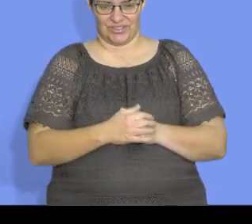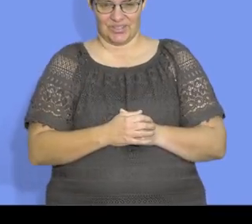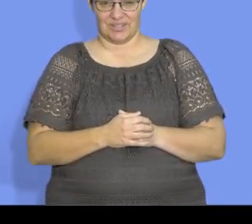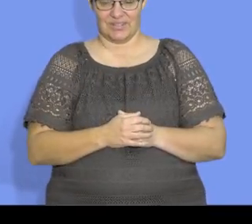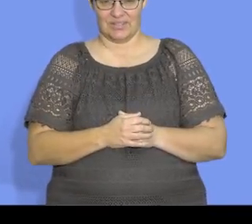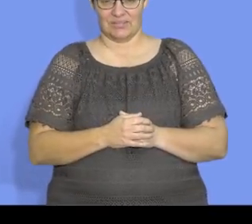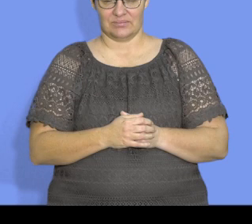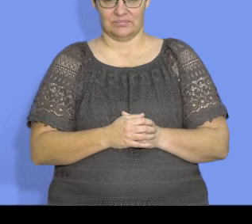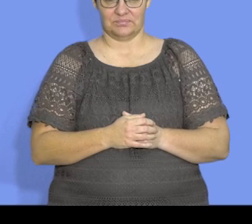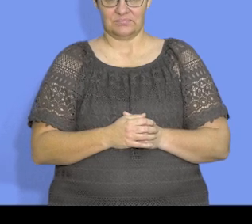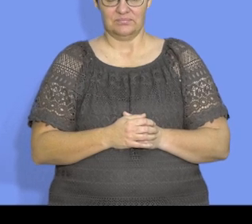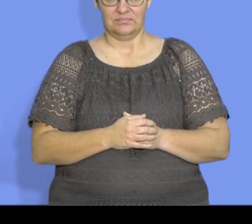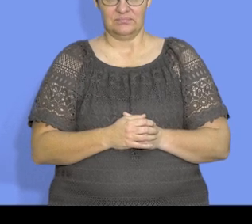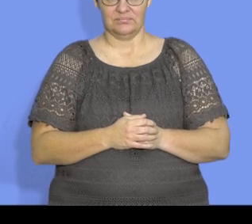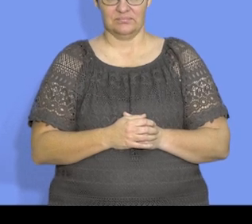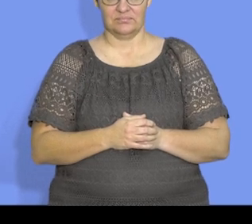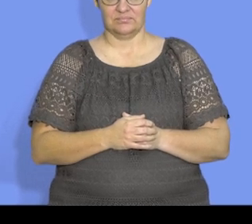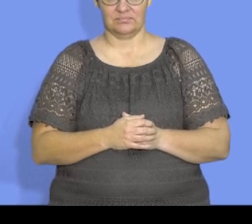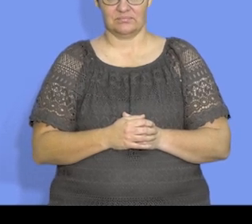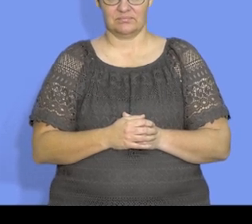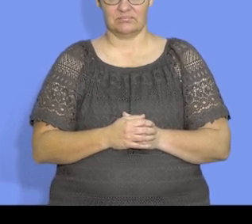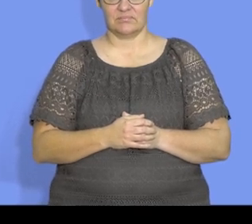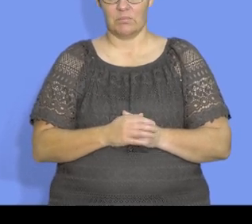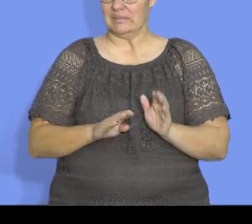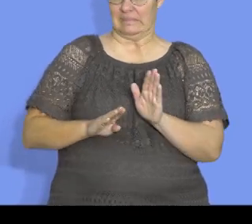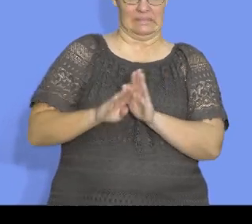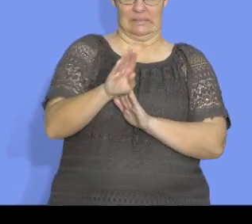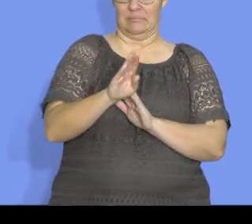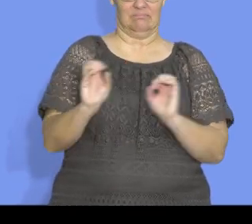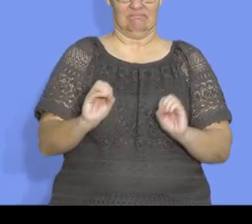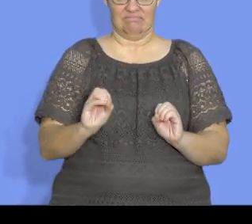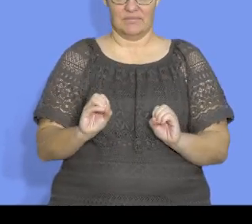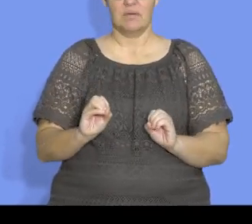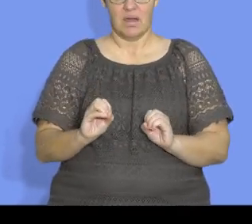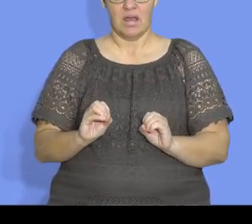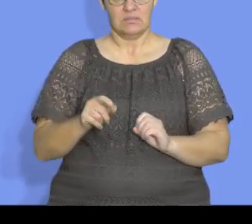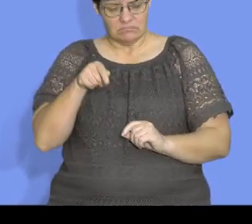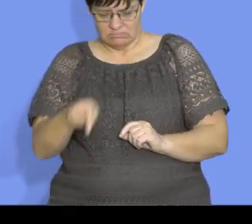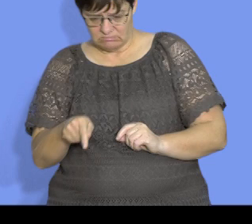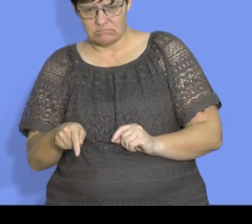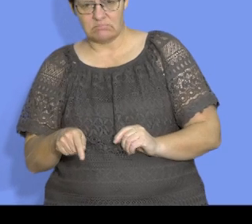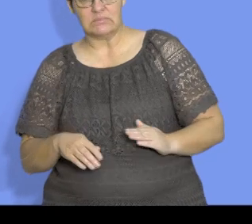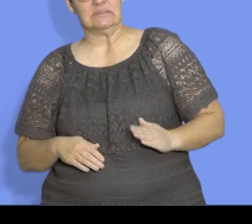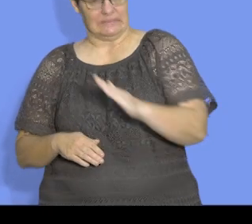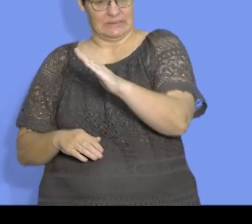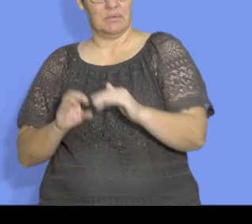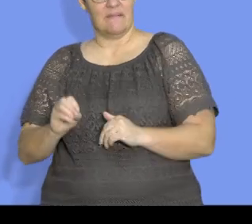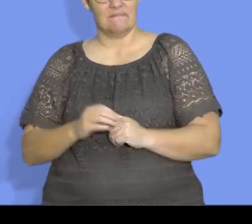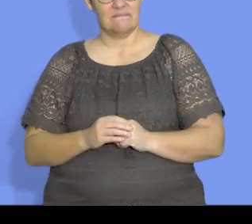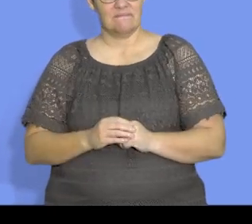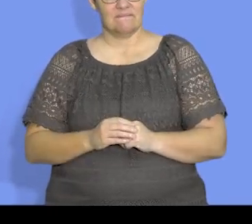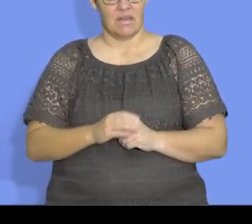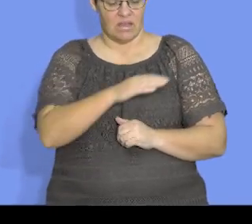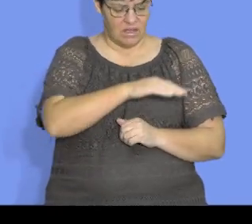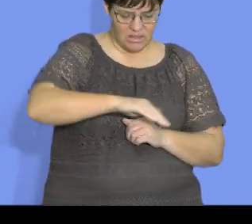is changing. So over here, the gradient is not very steep, but here the gradient is steep. That's